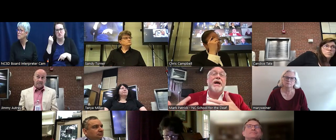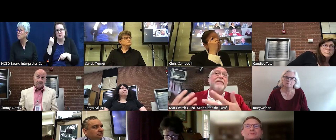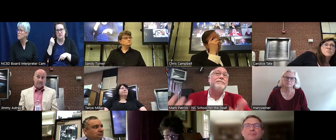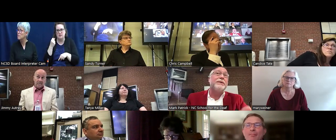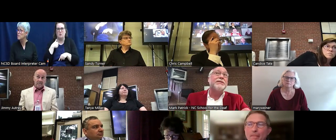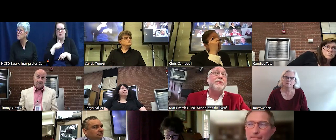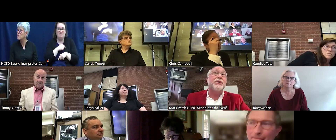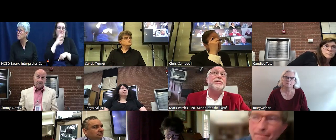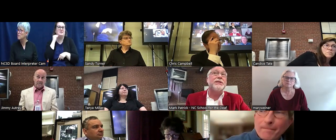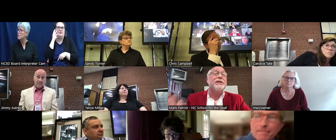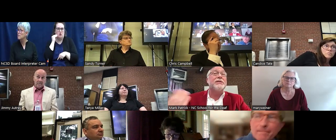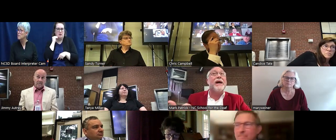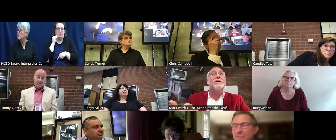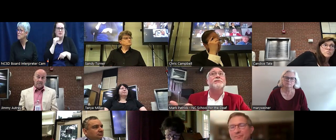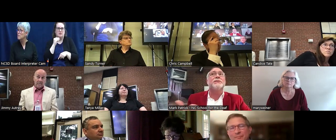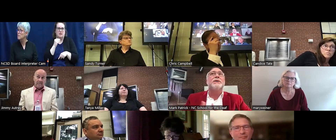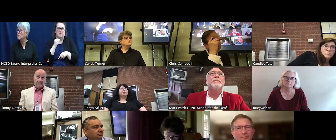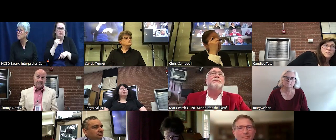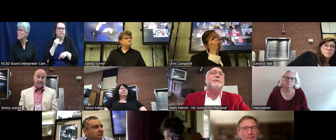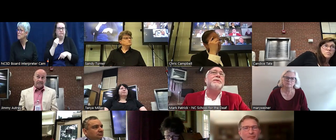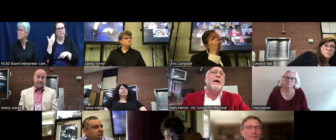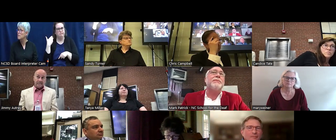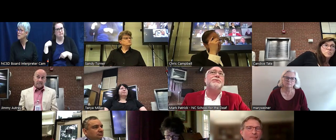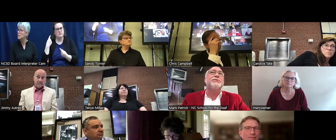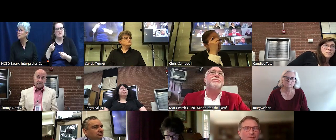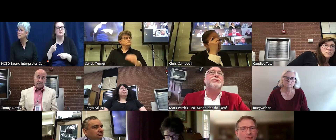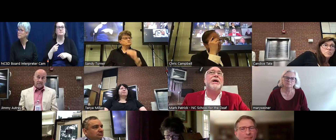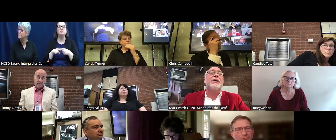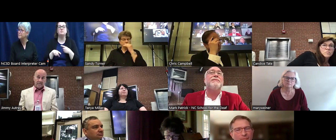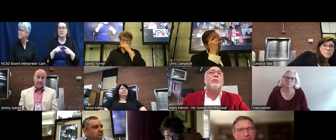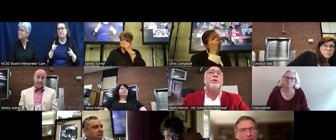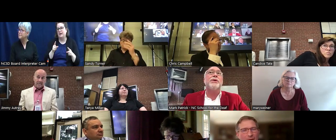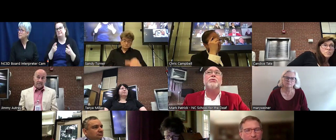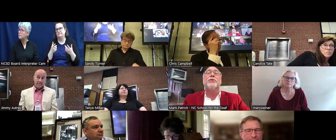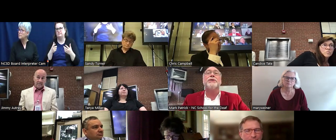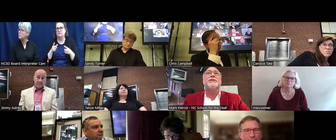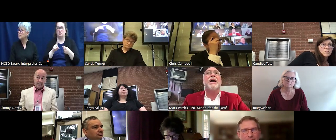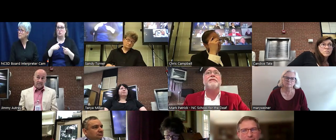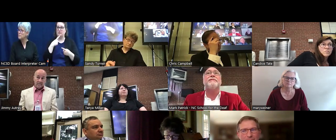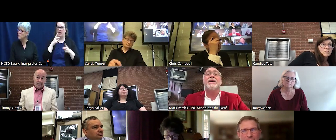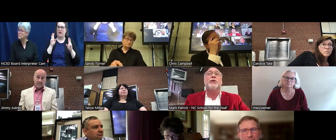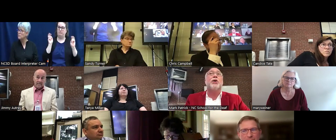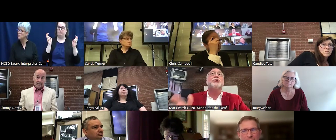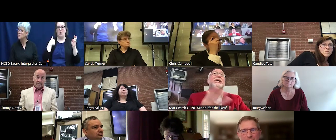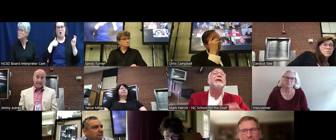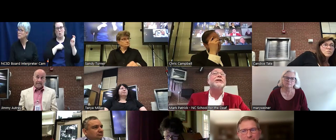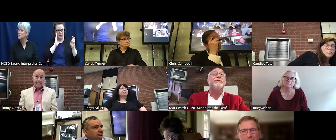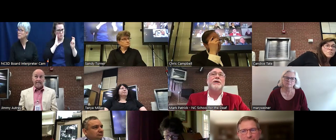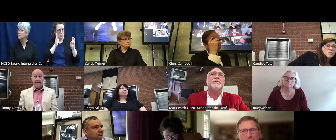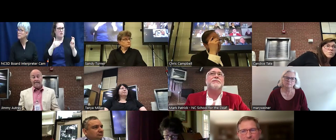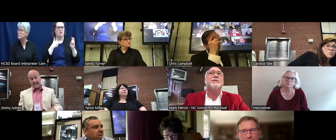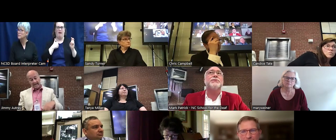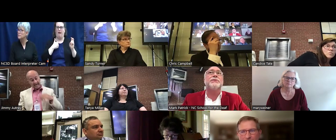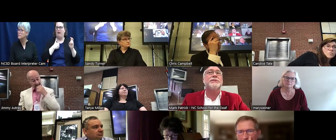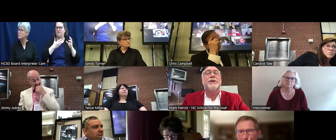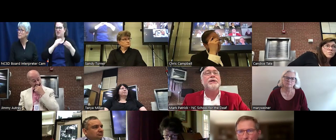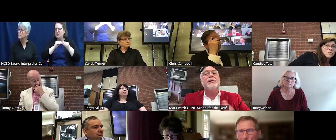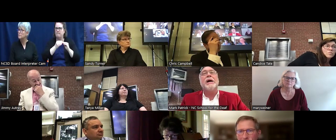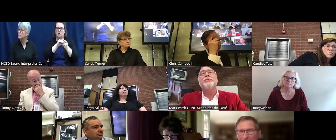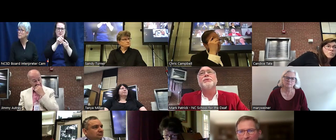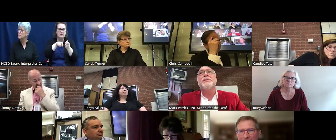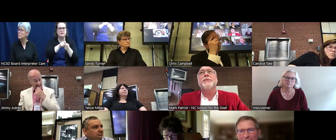we have been experiencing in the past. But to be able to say that we are going to have a large influx of